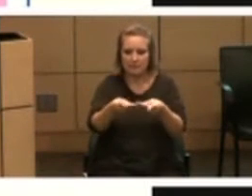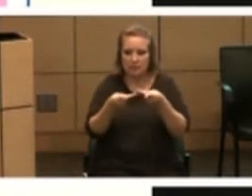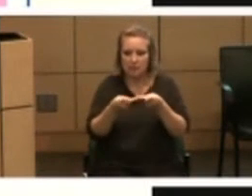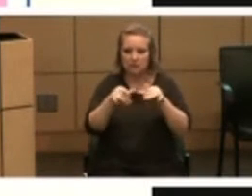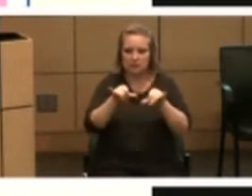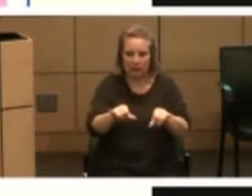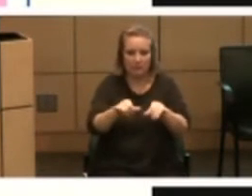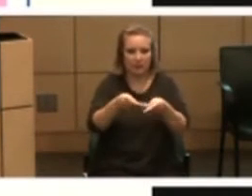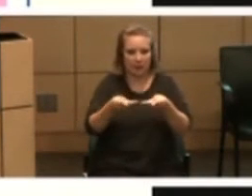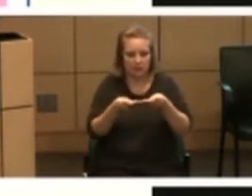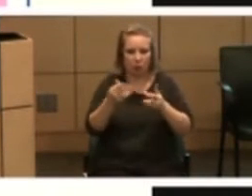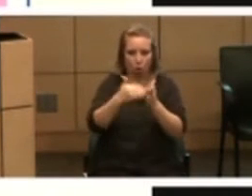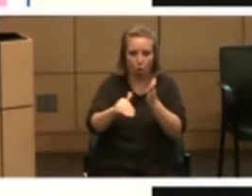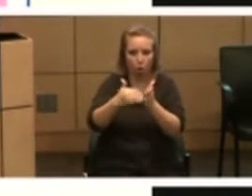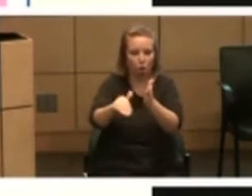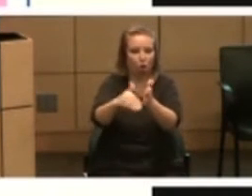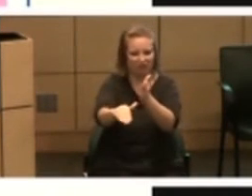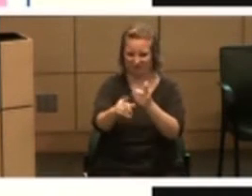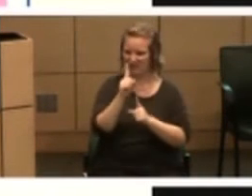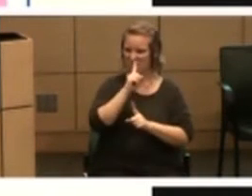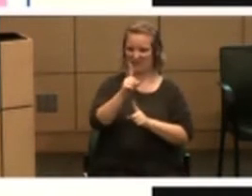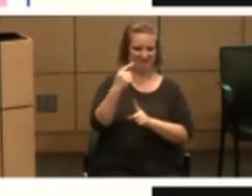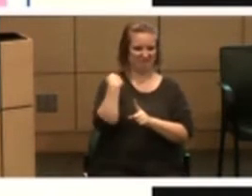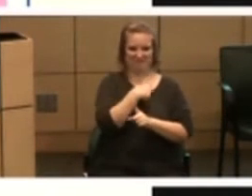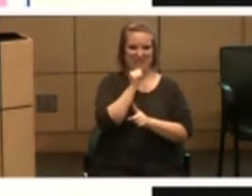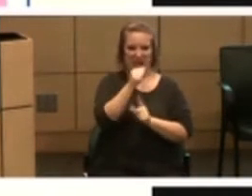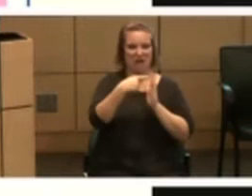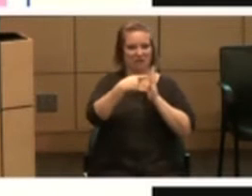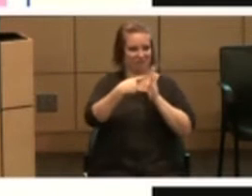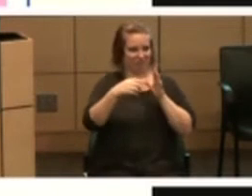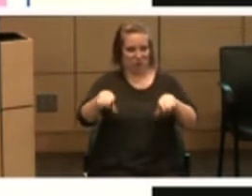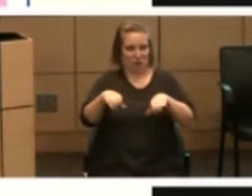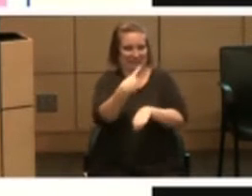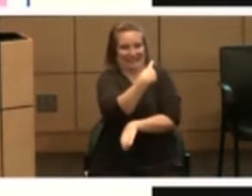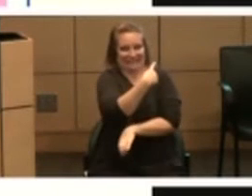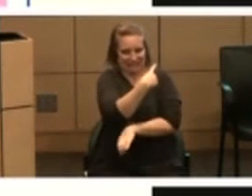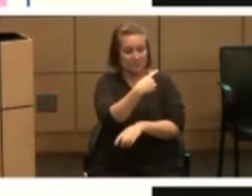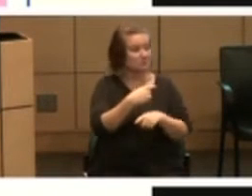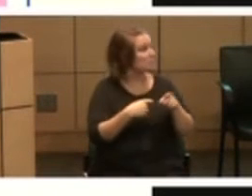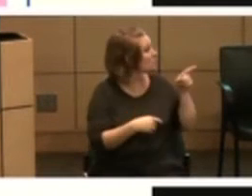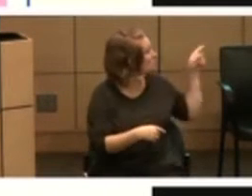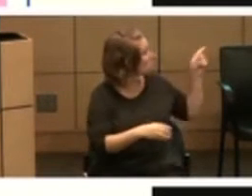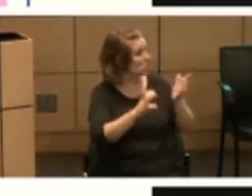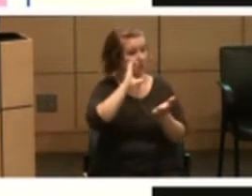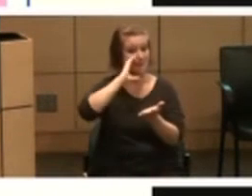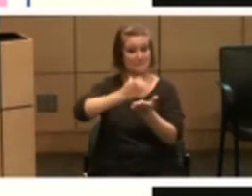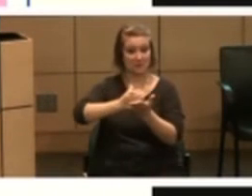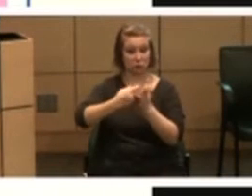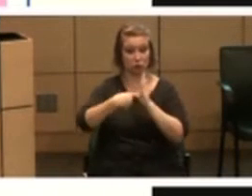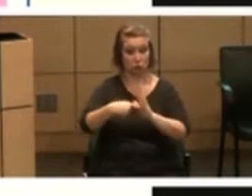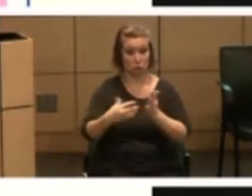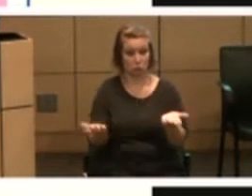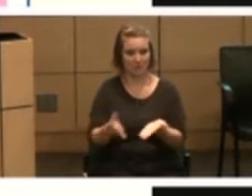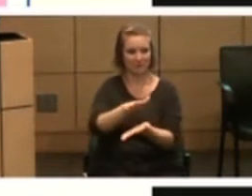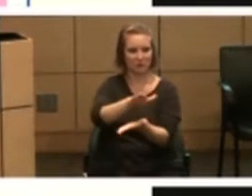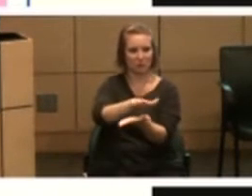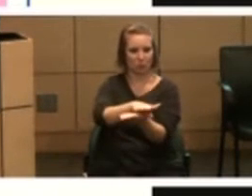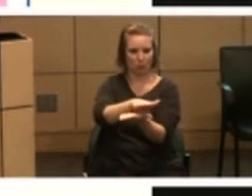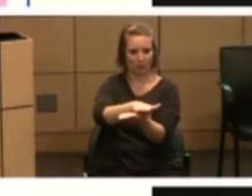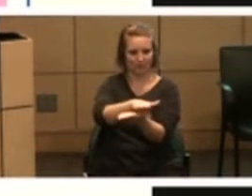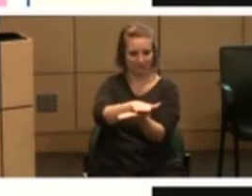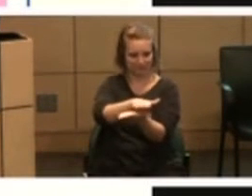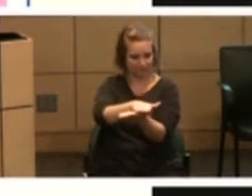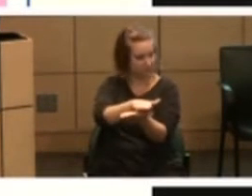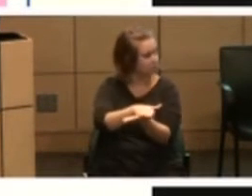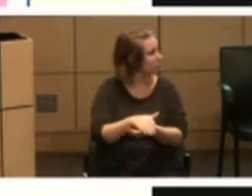we're not necessarily getting at what's shown in this picture. So this is an illustration of a school, and